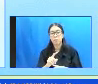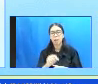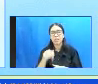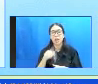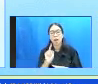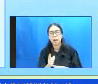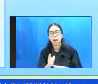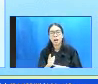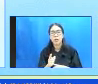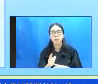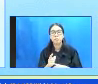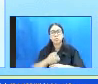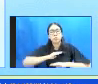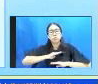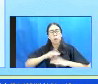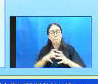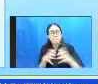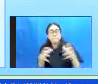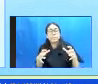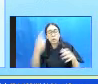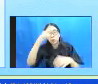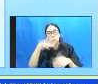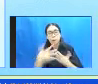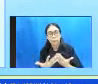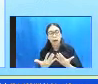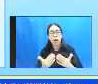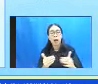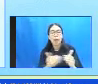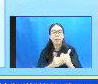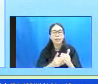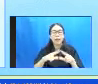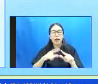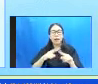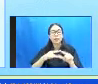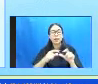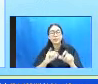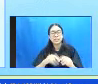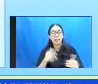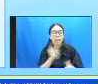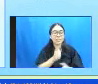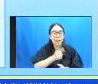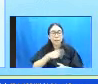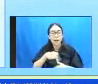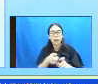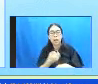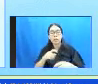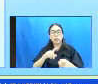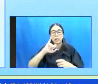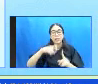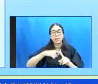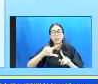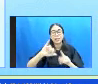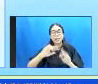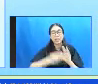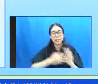threat of the climate change, and also social inequality has also led to emergence of